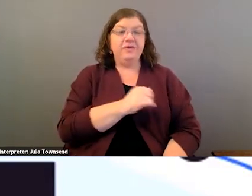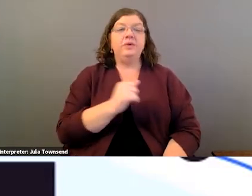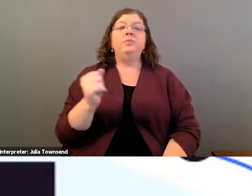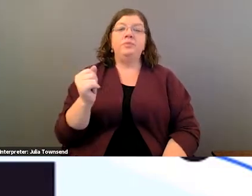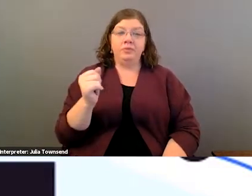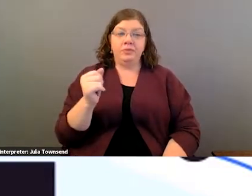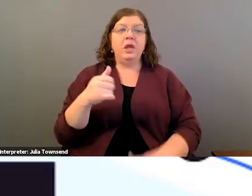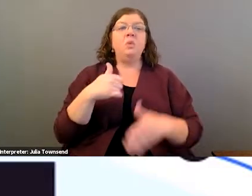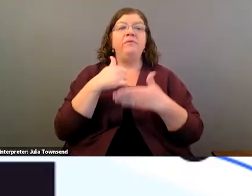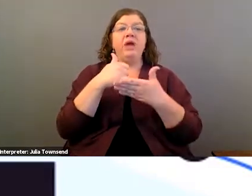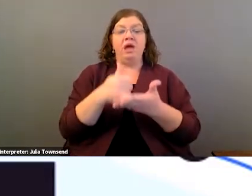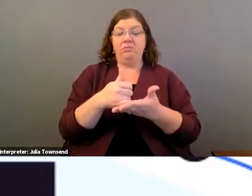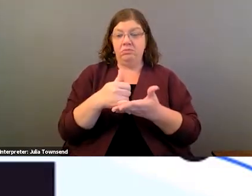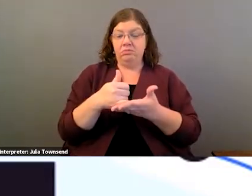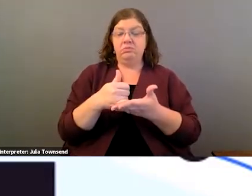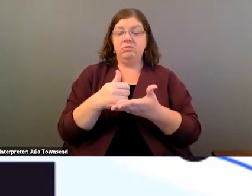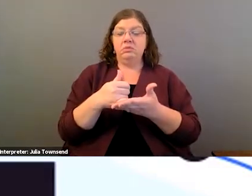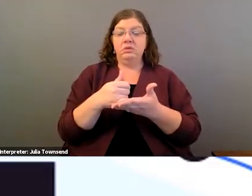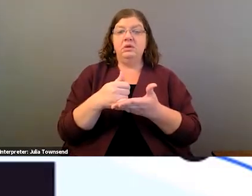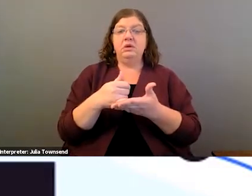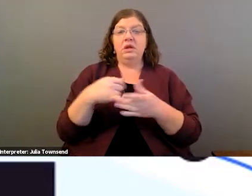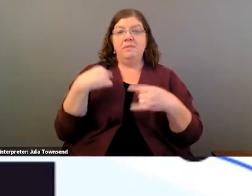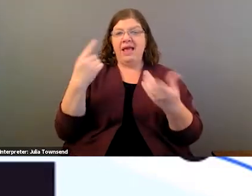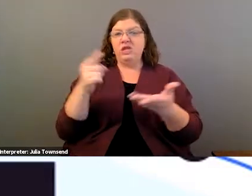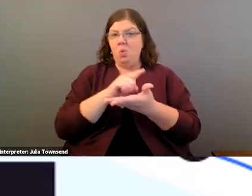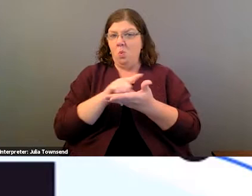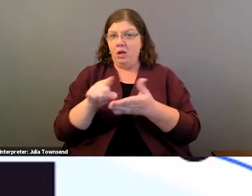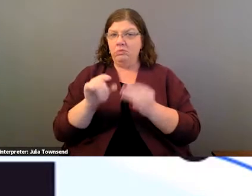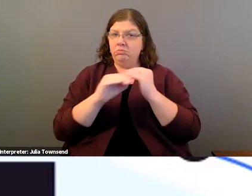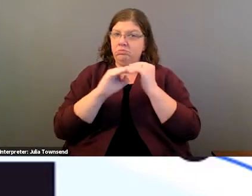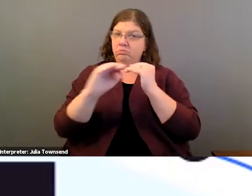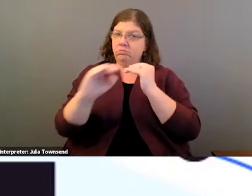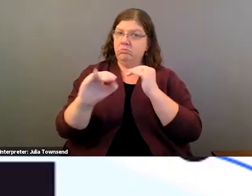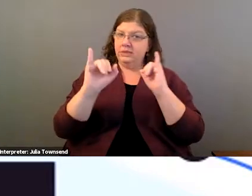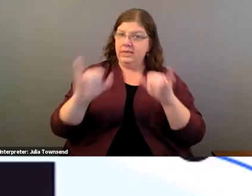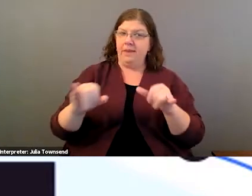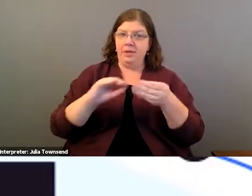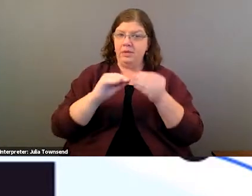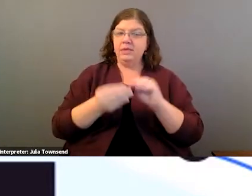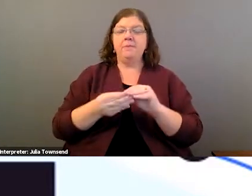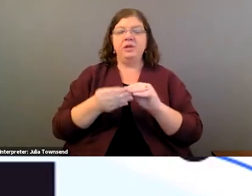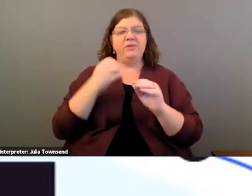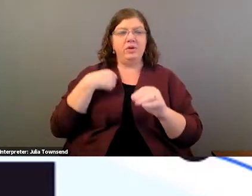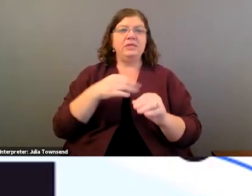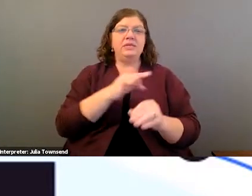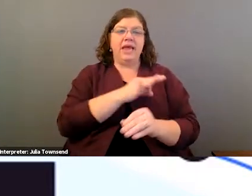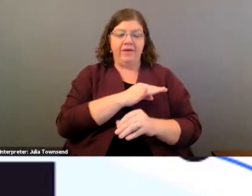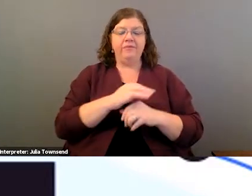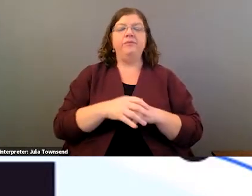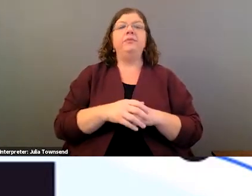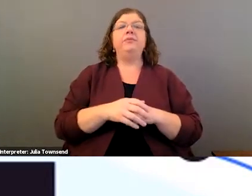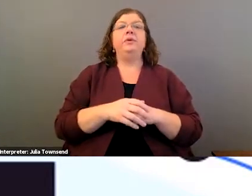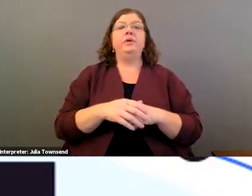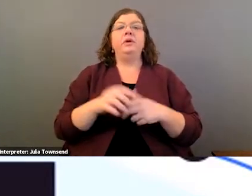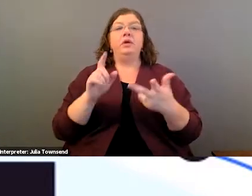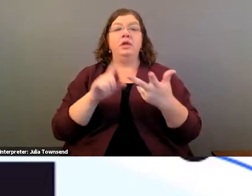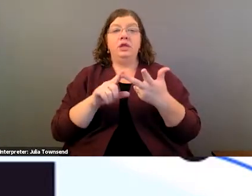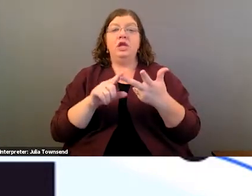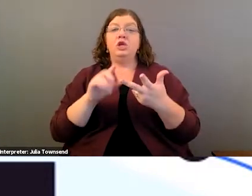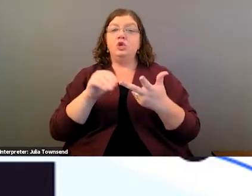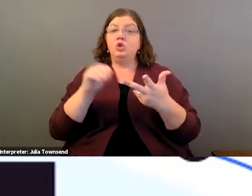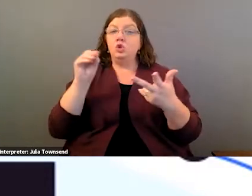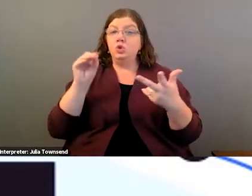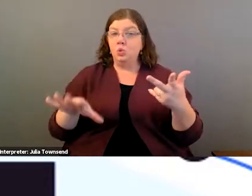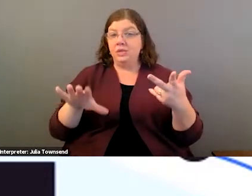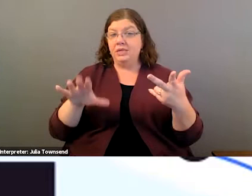in the past week or so with staff, as Susan was mentioning. And then students, we have had